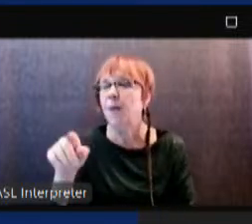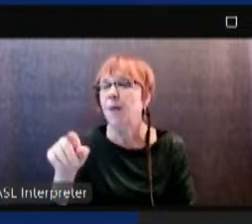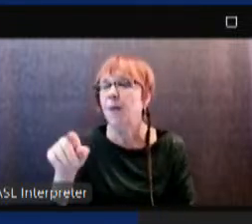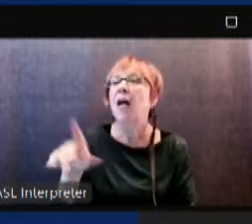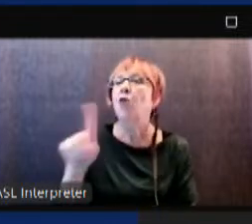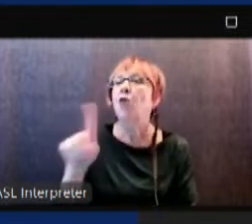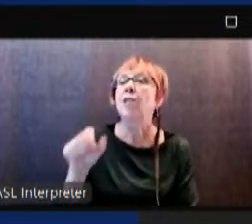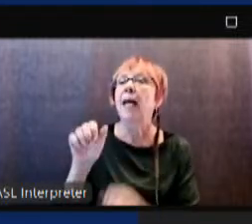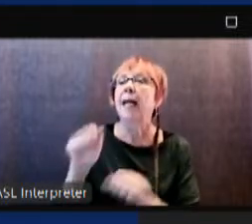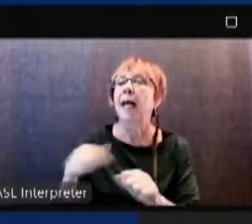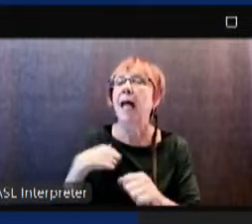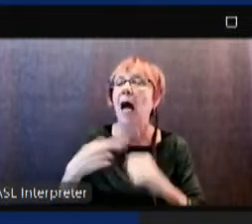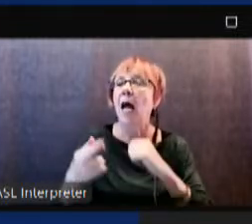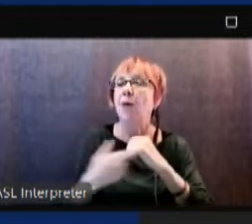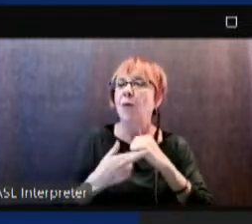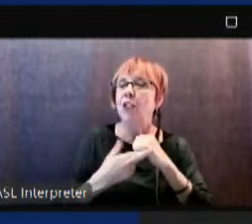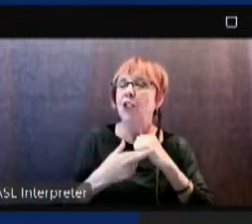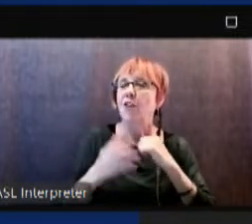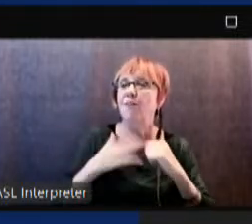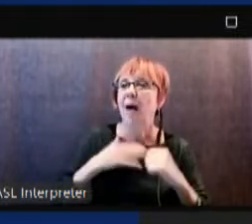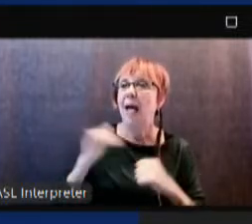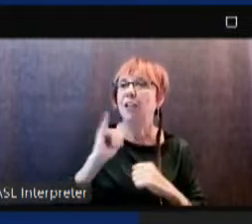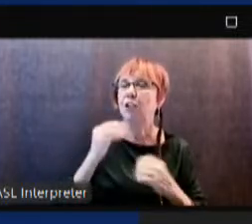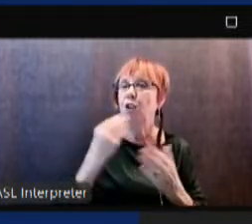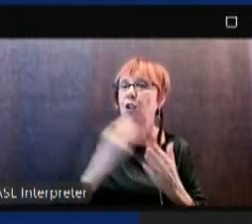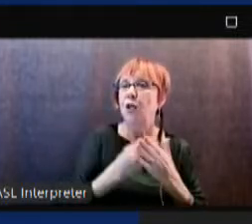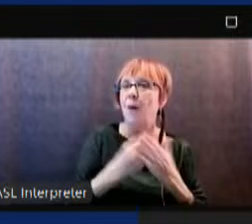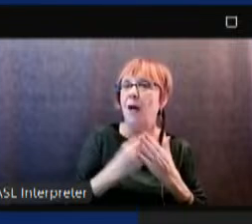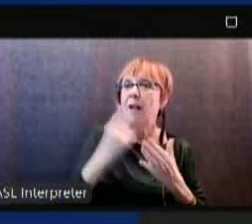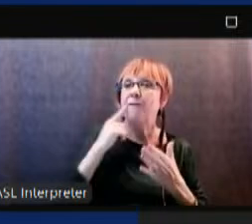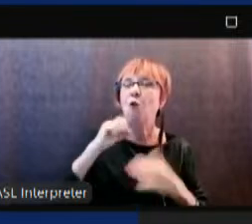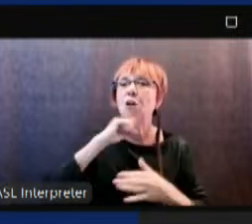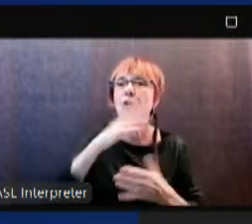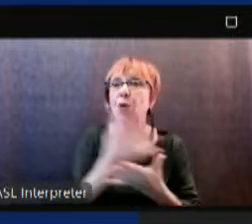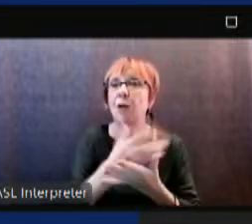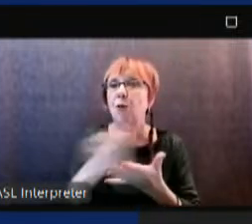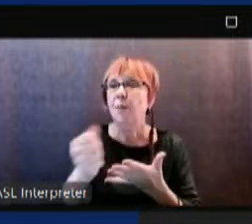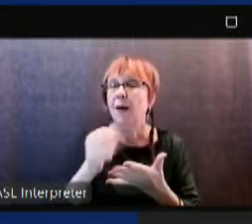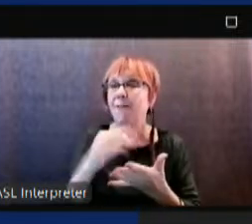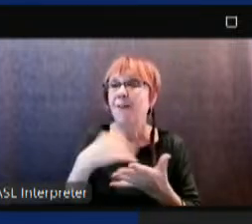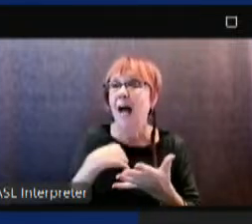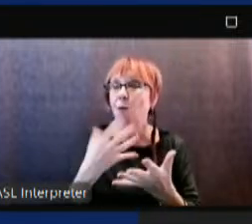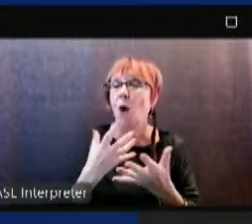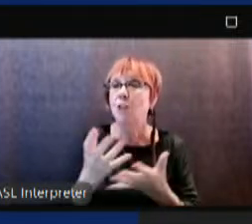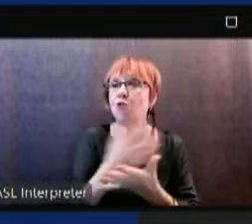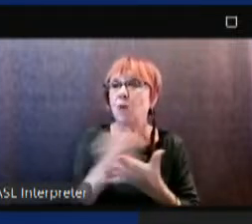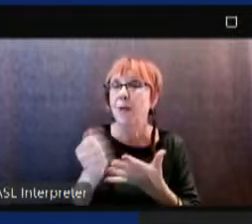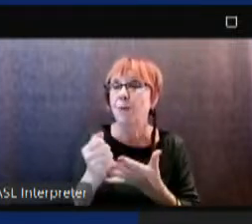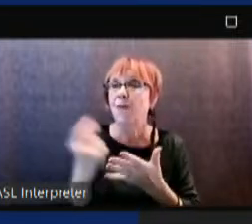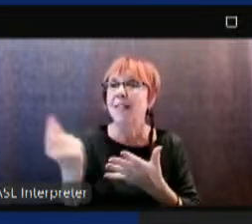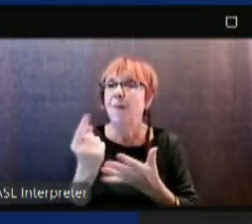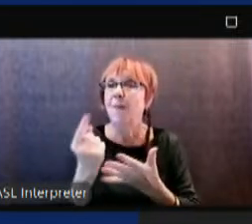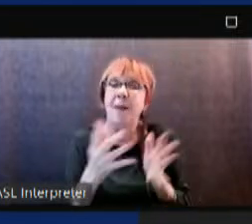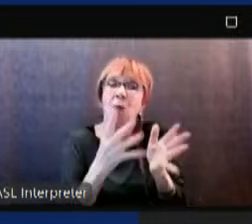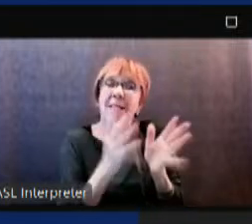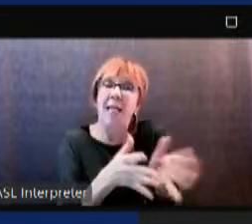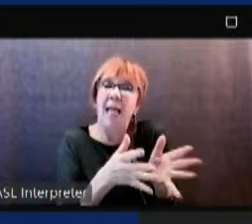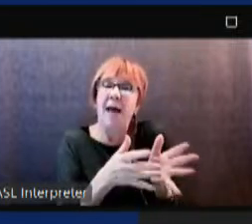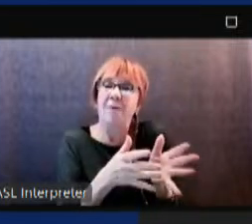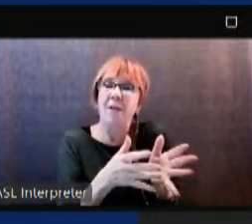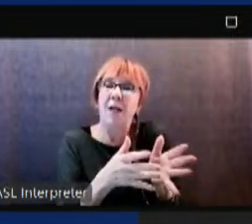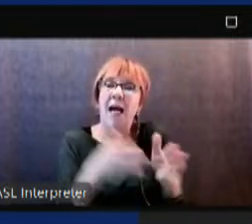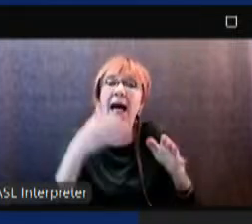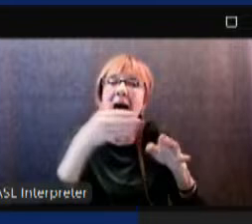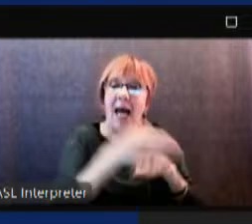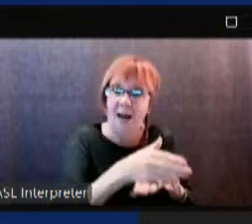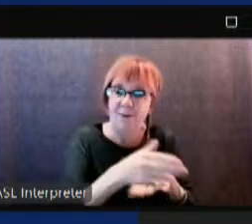is, can I reserve my insurance coverage for debris removal if I want to remove anything that was left on the property